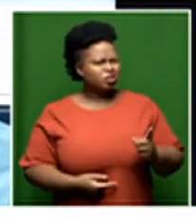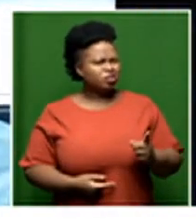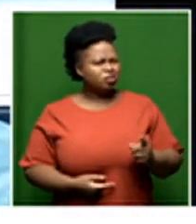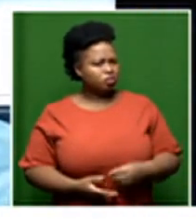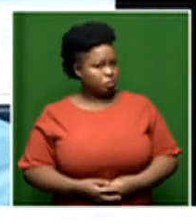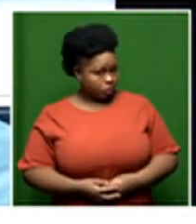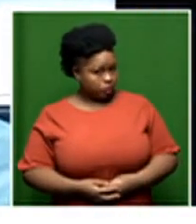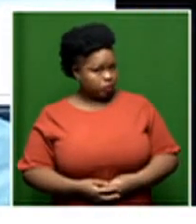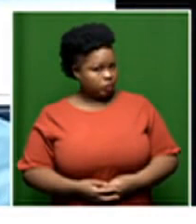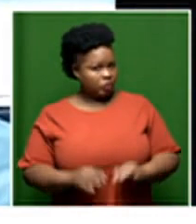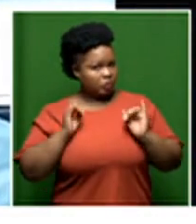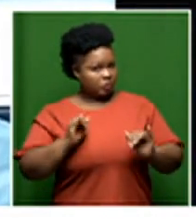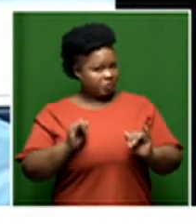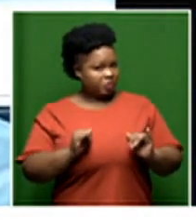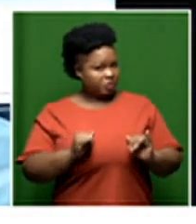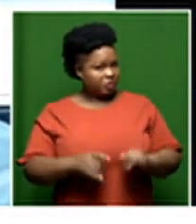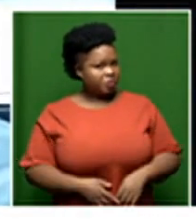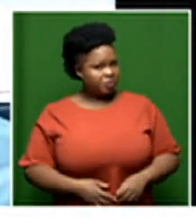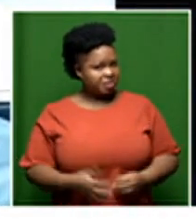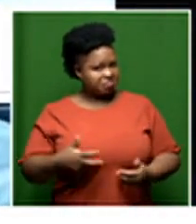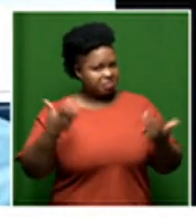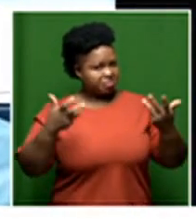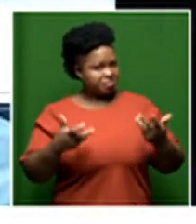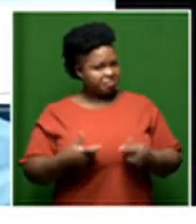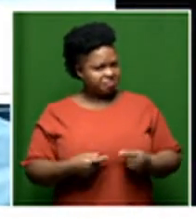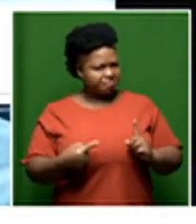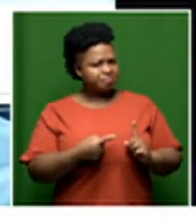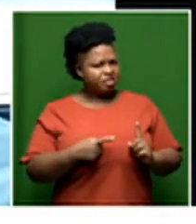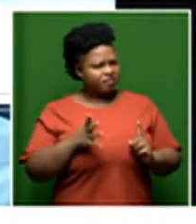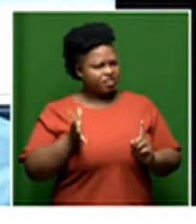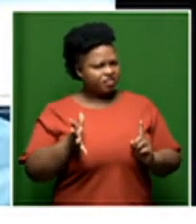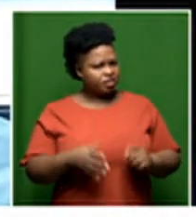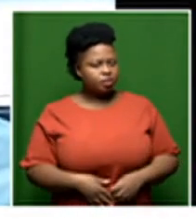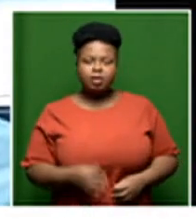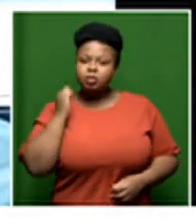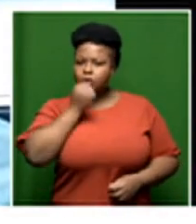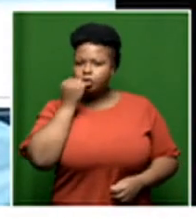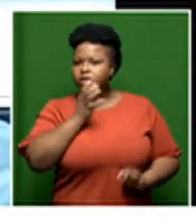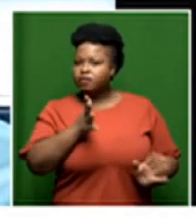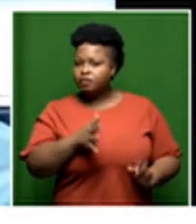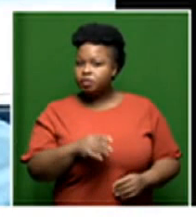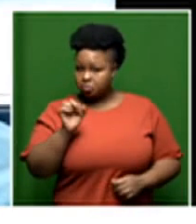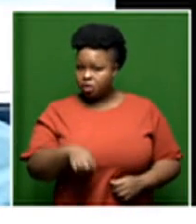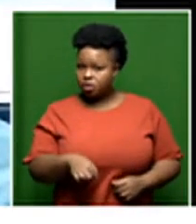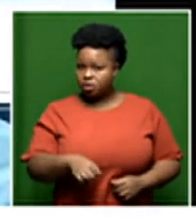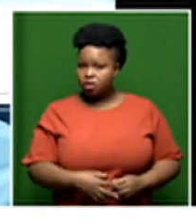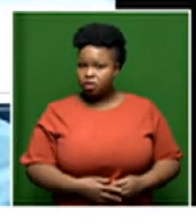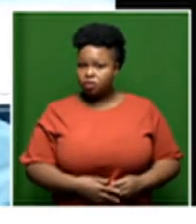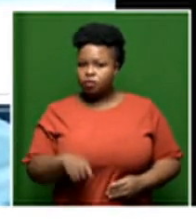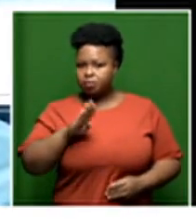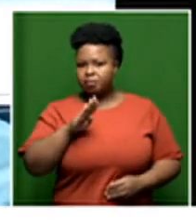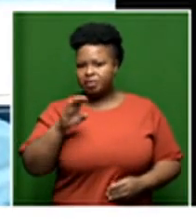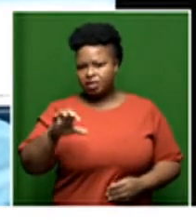it was quite an impassioned rant that the coach had. He did apologize for it, according to